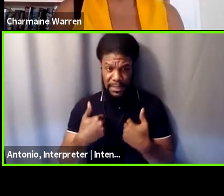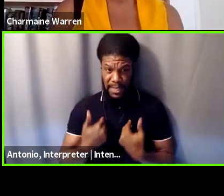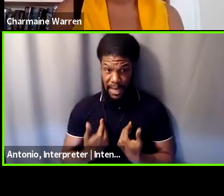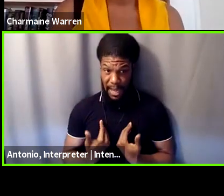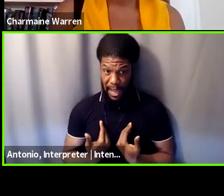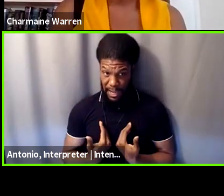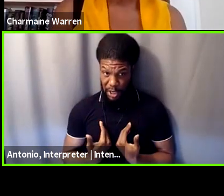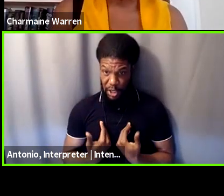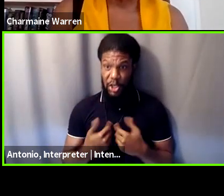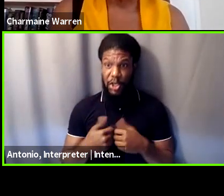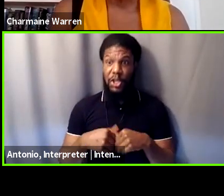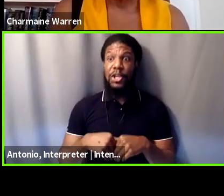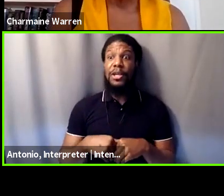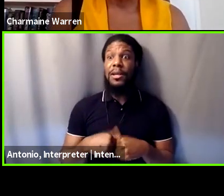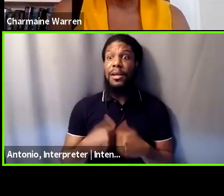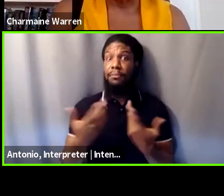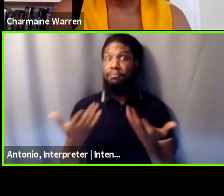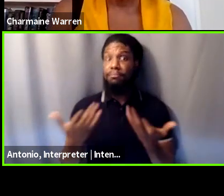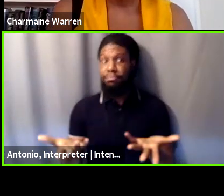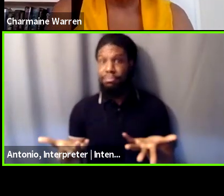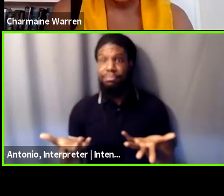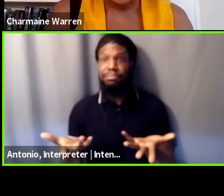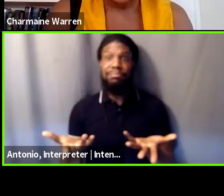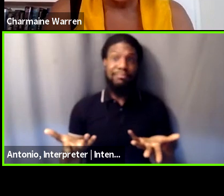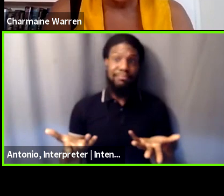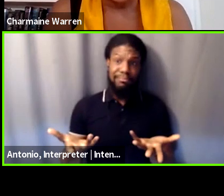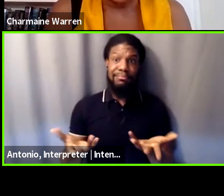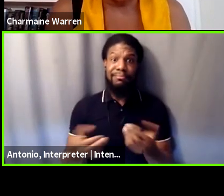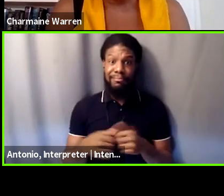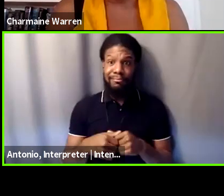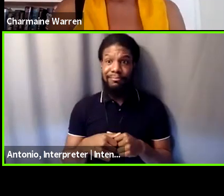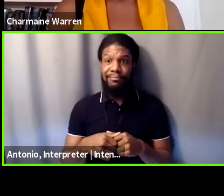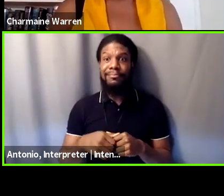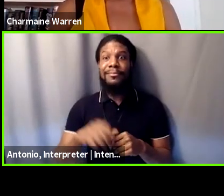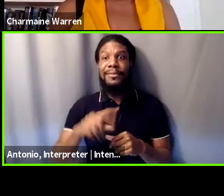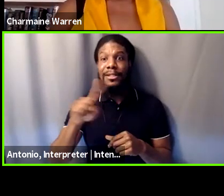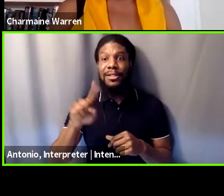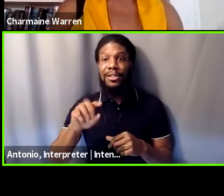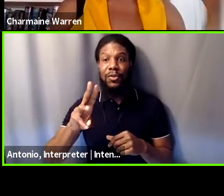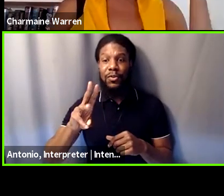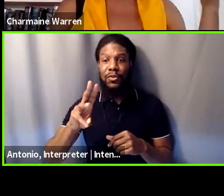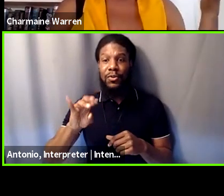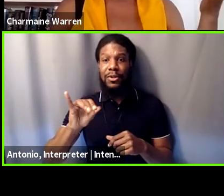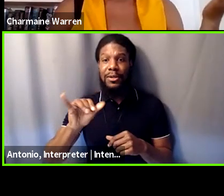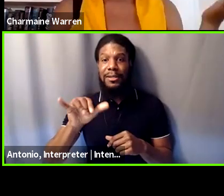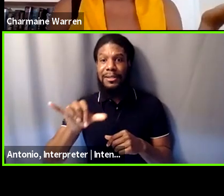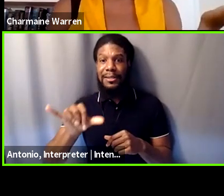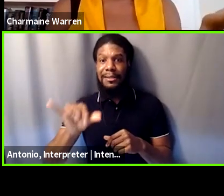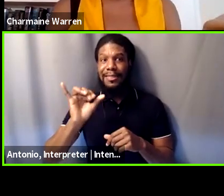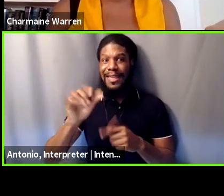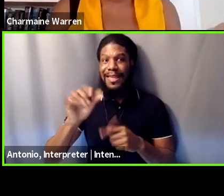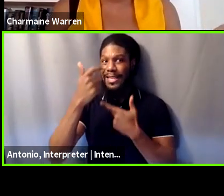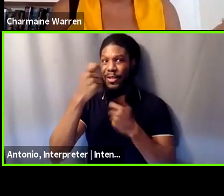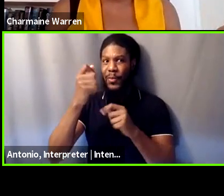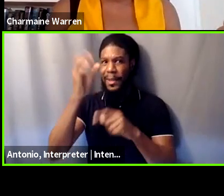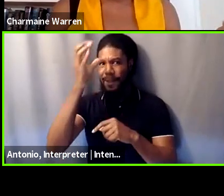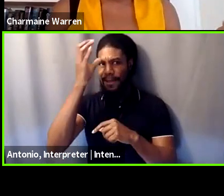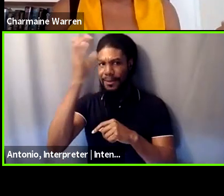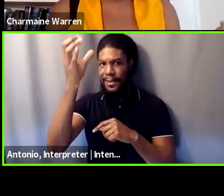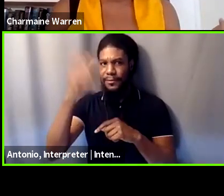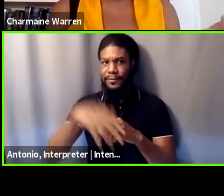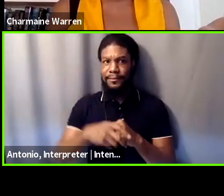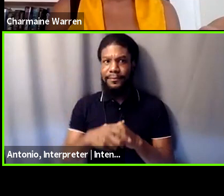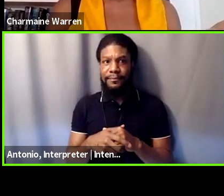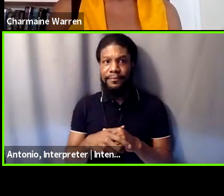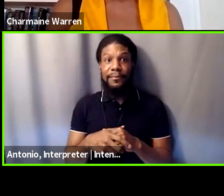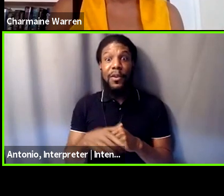No, I'm never too tired for a hug. That doesn't exist in my life. Exactly. That part. And we should let